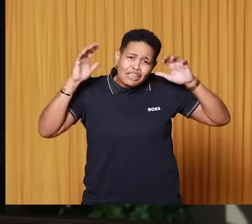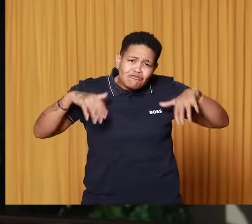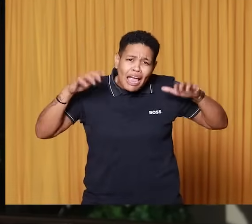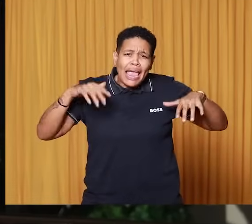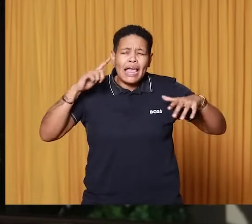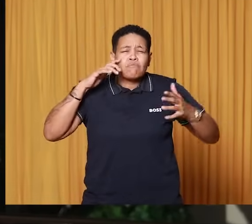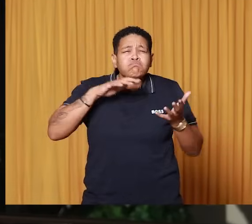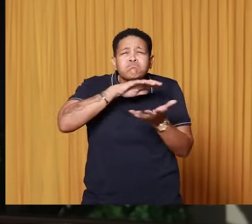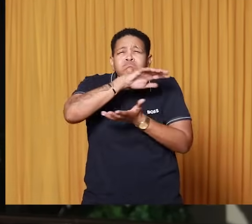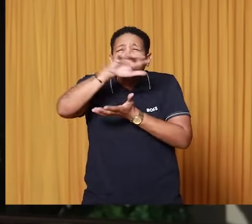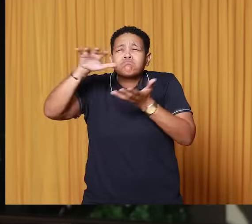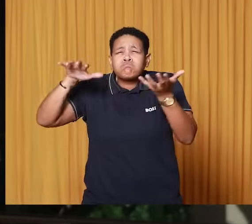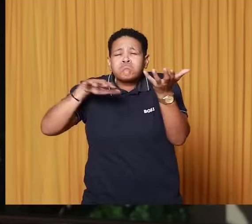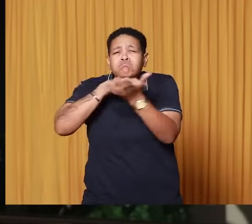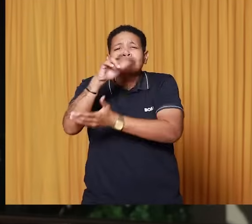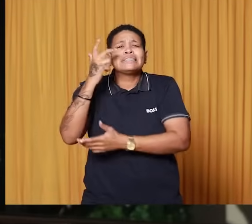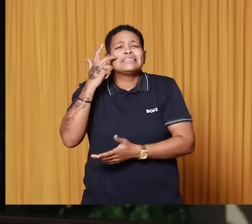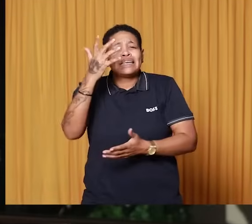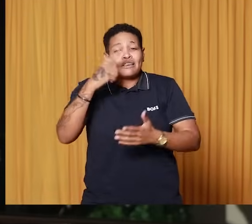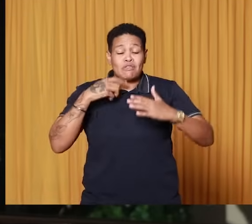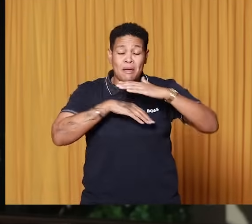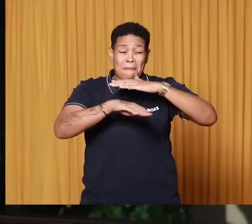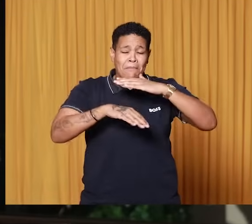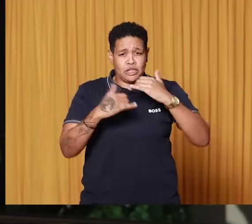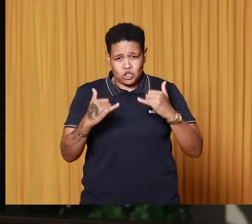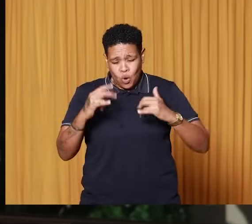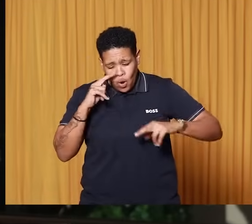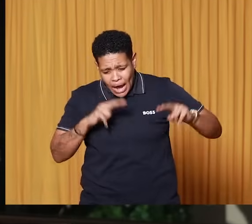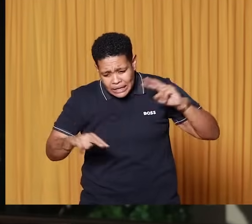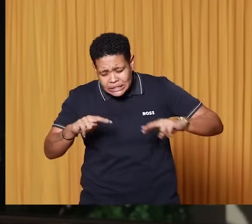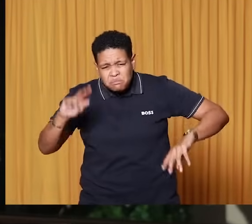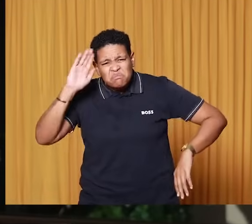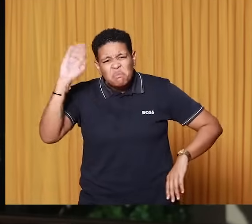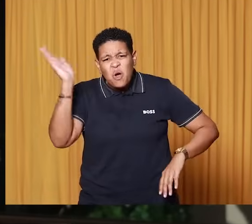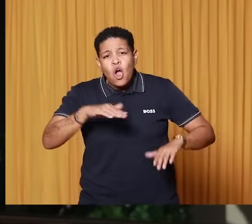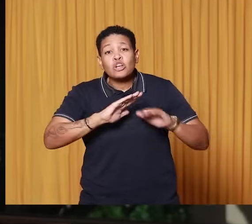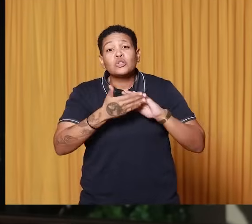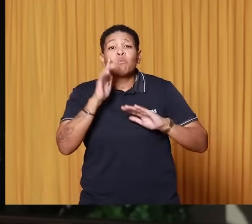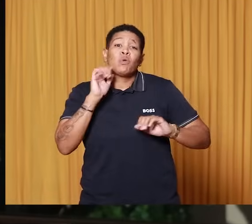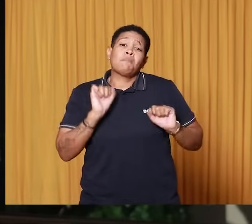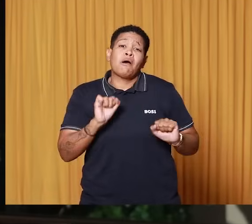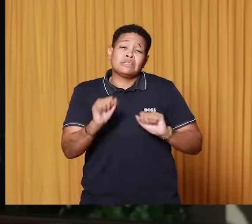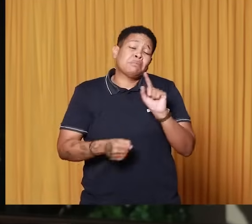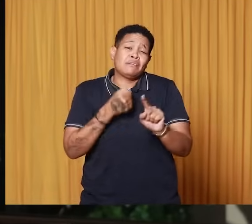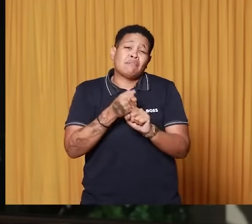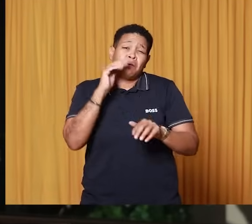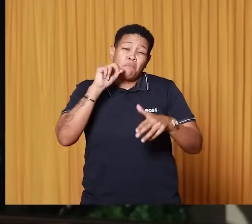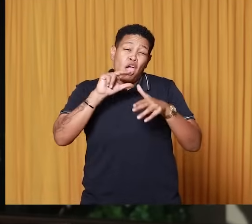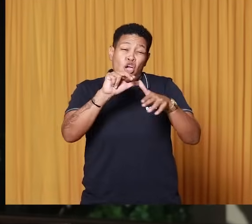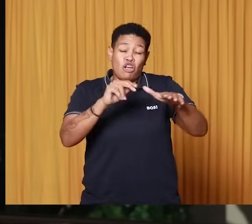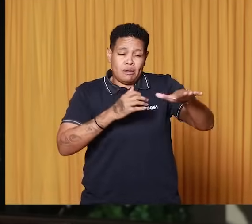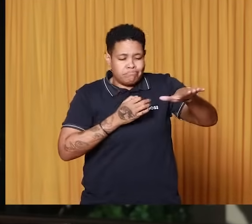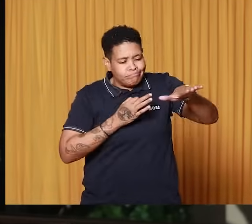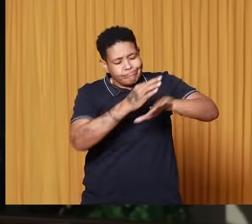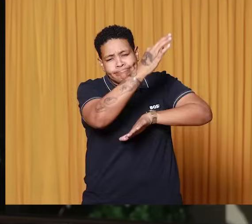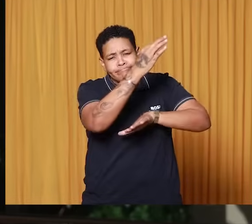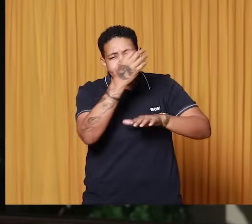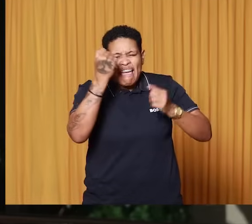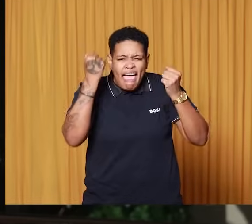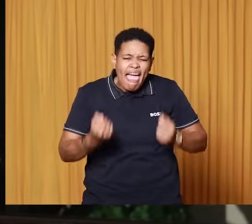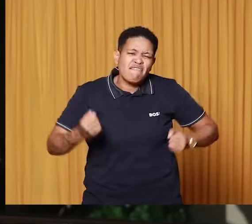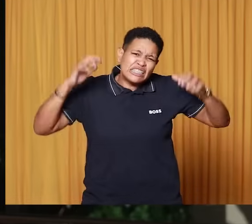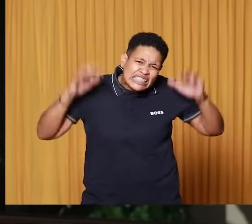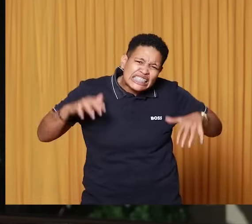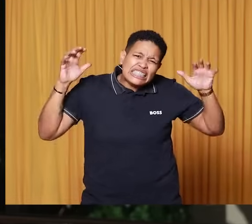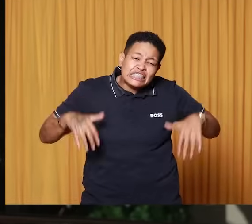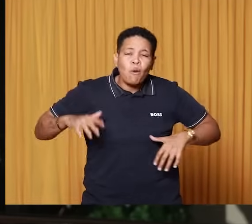and overcast conditions. Based on current assessments, all of Jamaica will likely be affected by hurricane conditions, meaning heavy